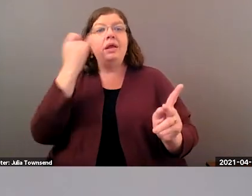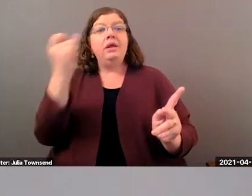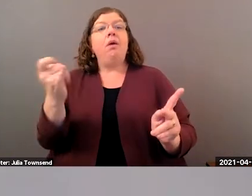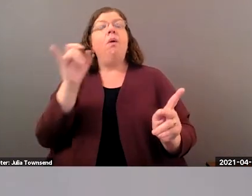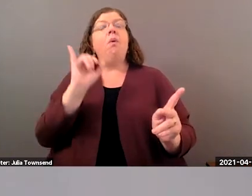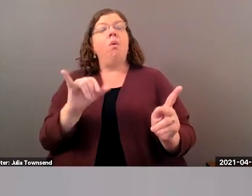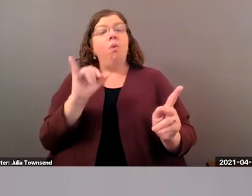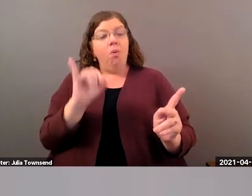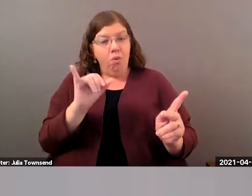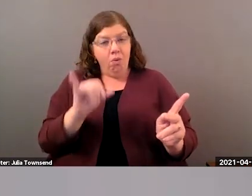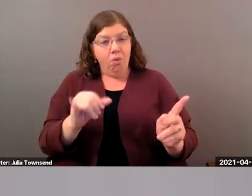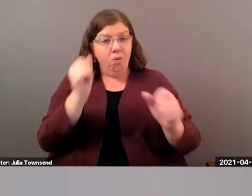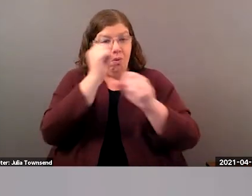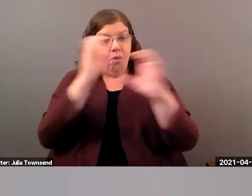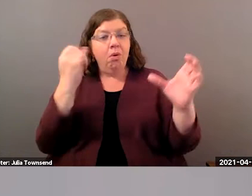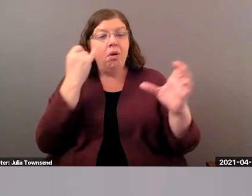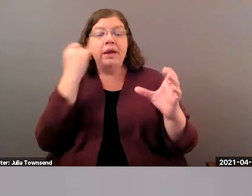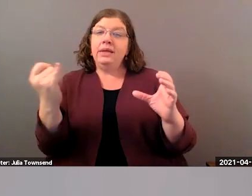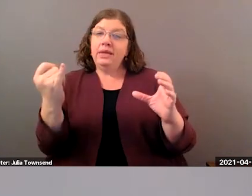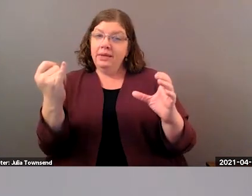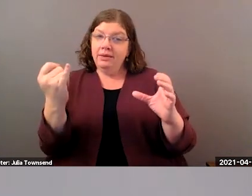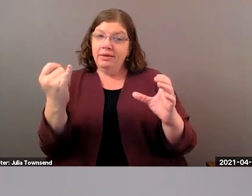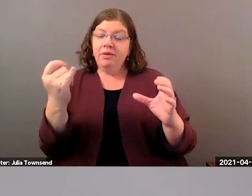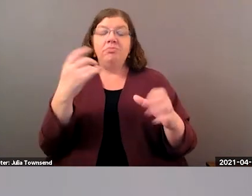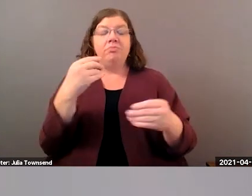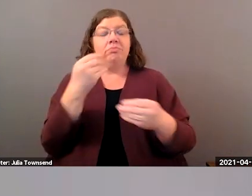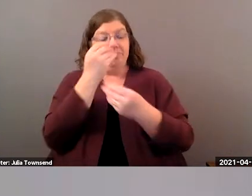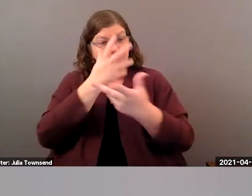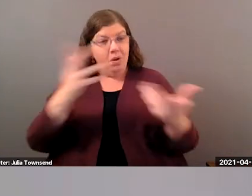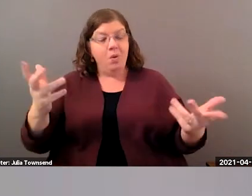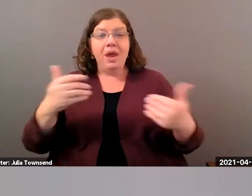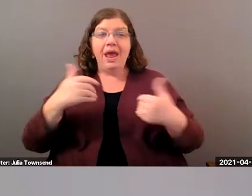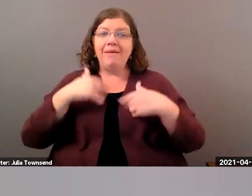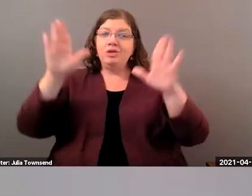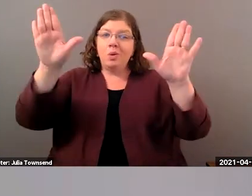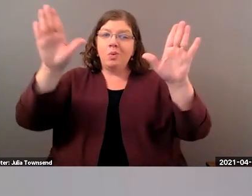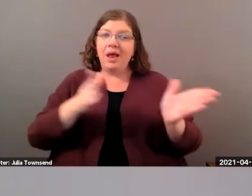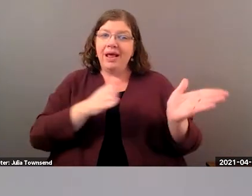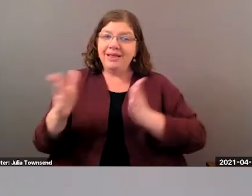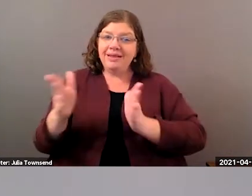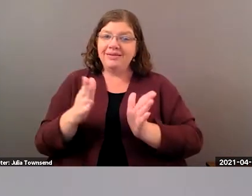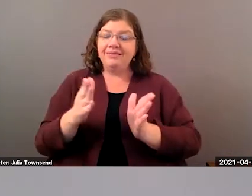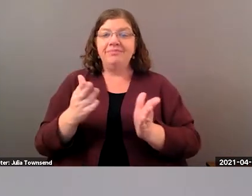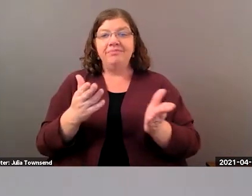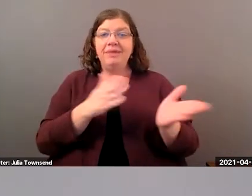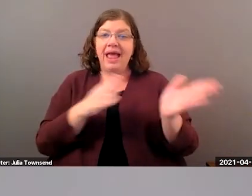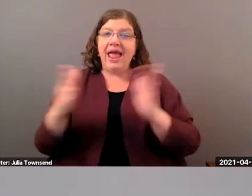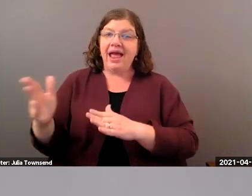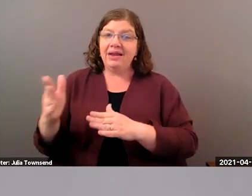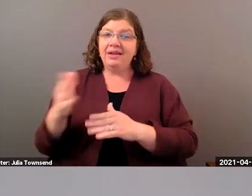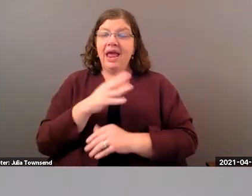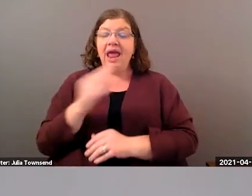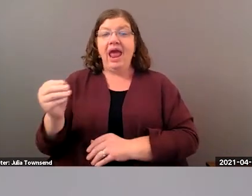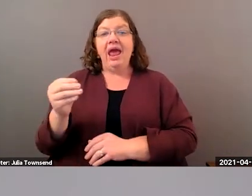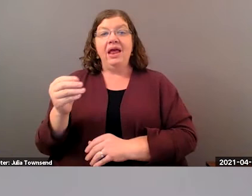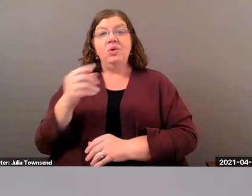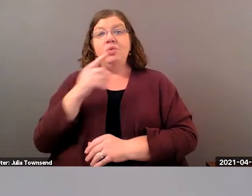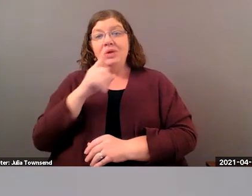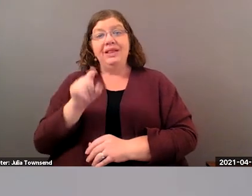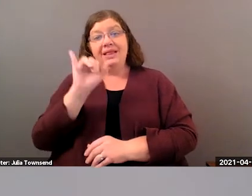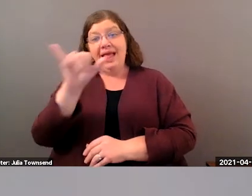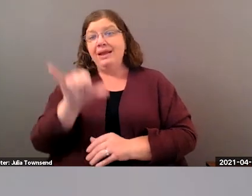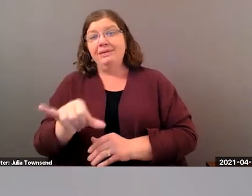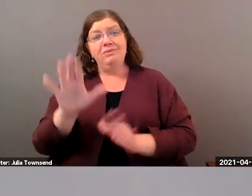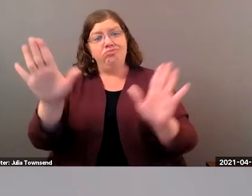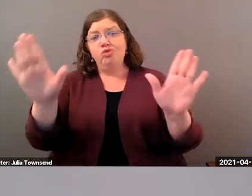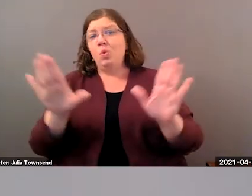gives them the reassurance that we have some great things on planned, and they are some great things. So thank you